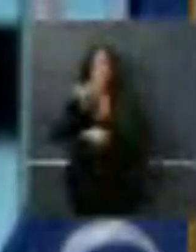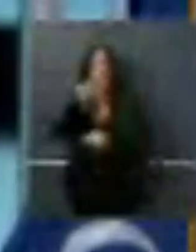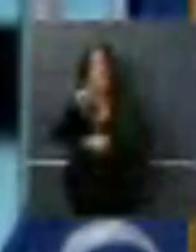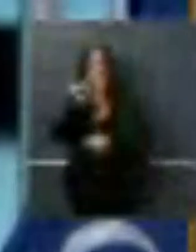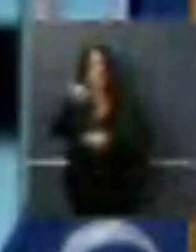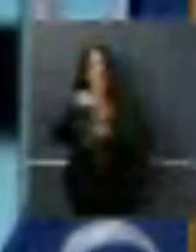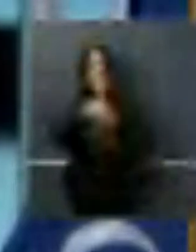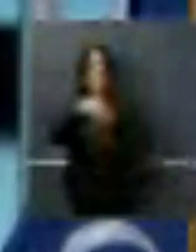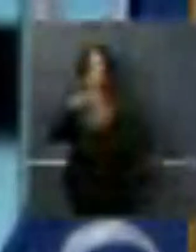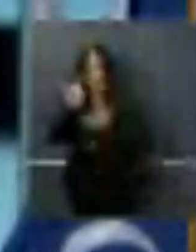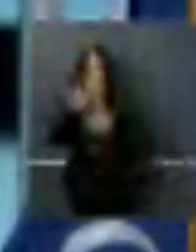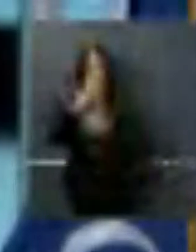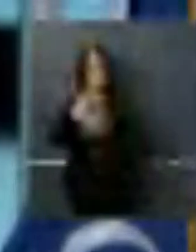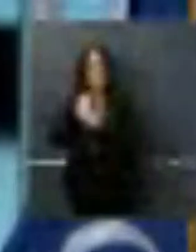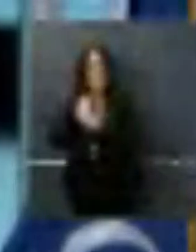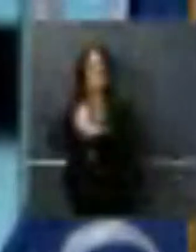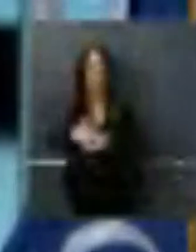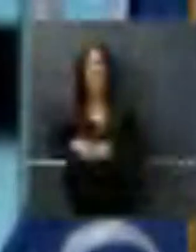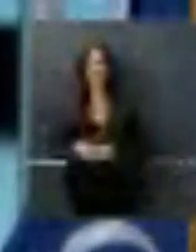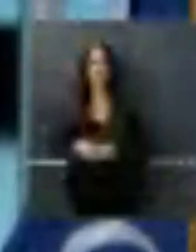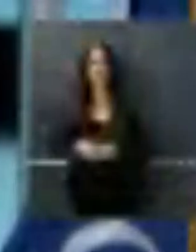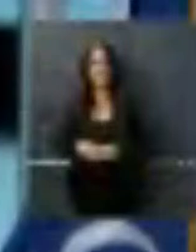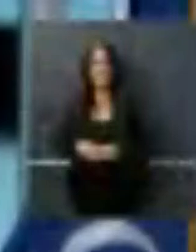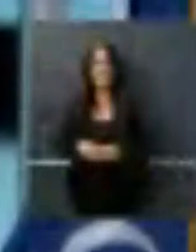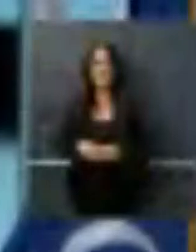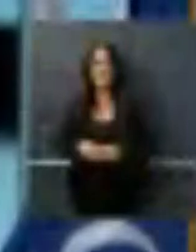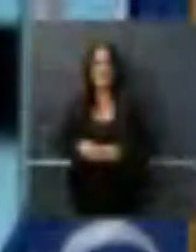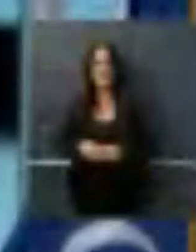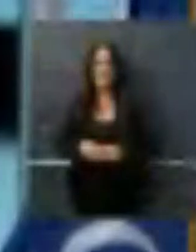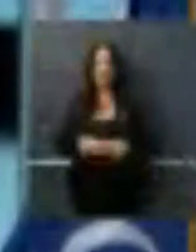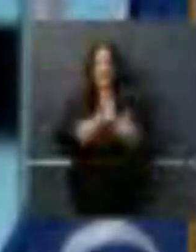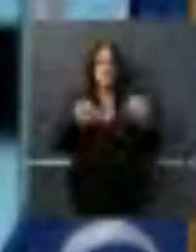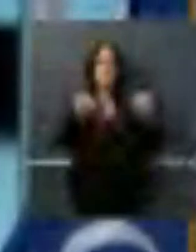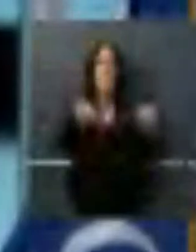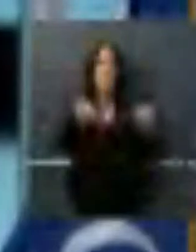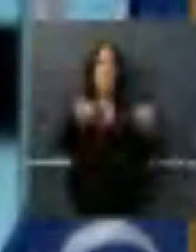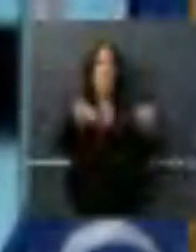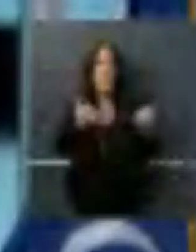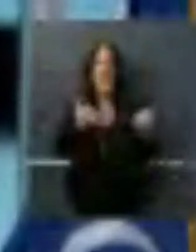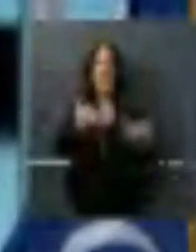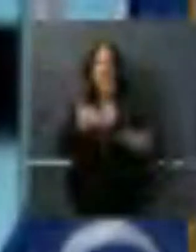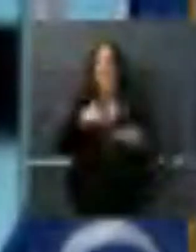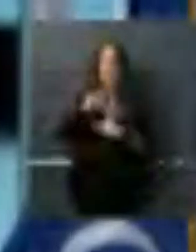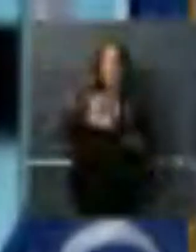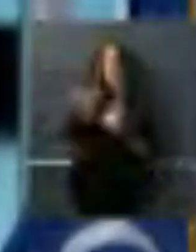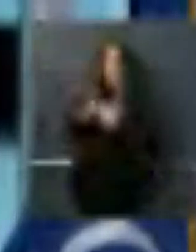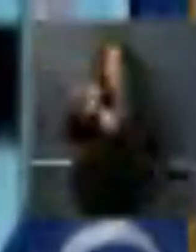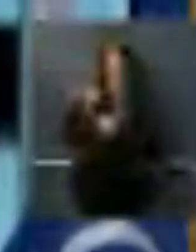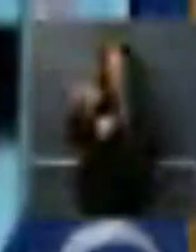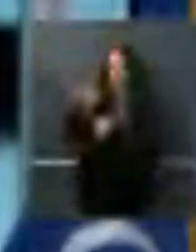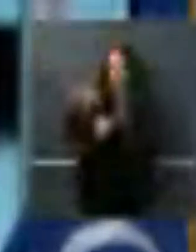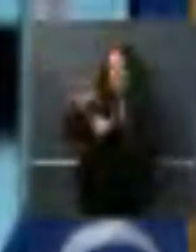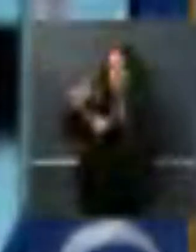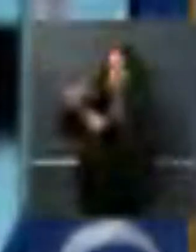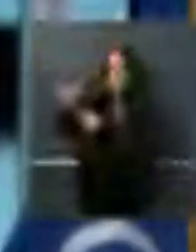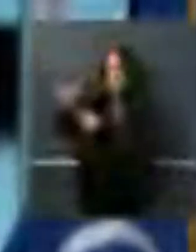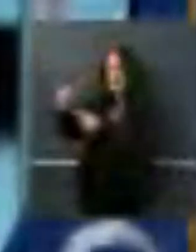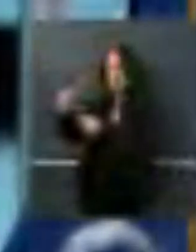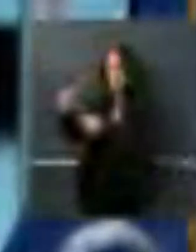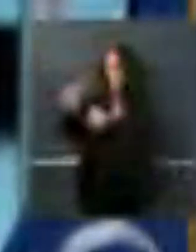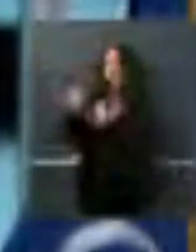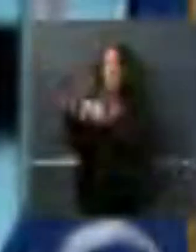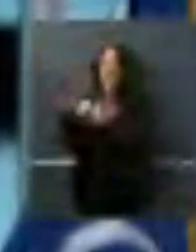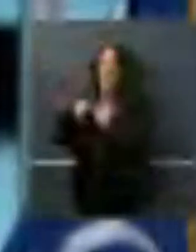give and take, as we work with Abbott, not just on serology, but the PCR tests, of which we're procuring more tests there,